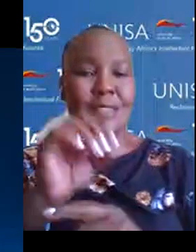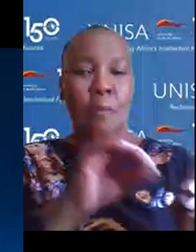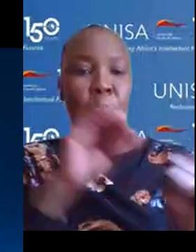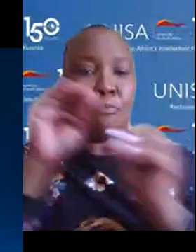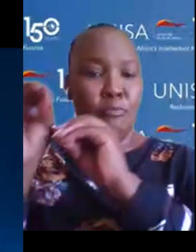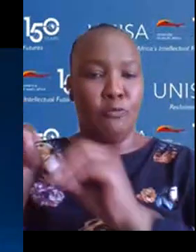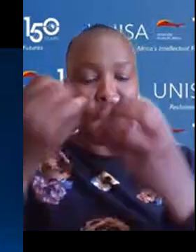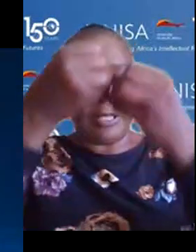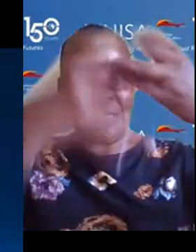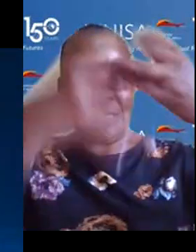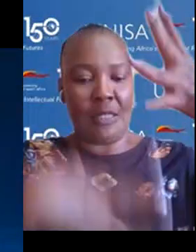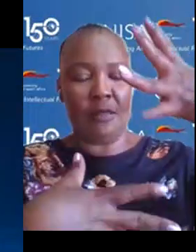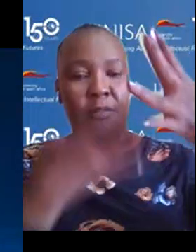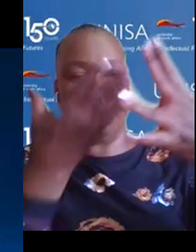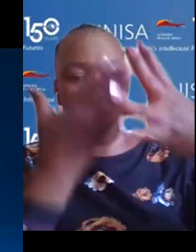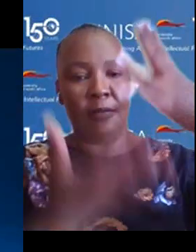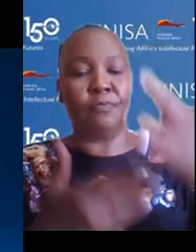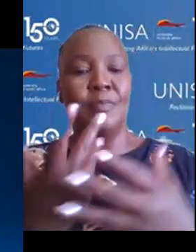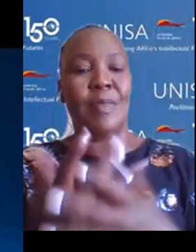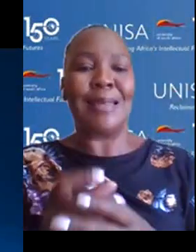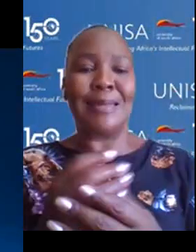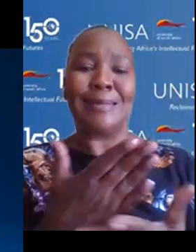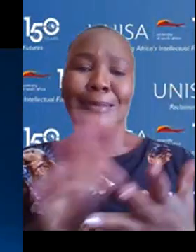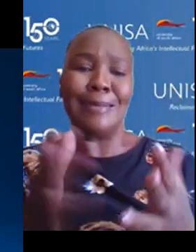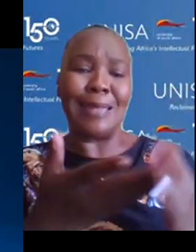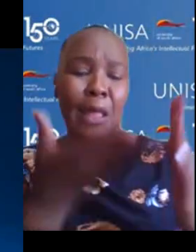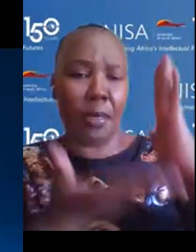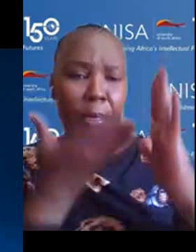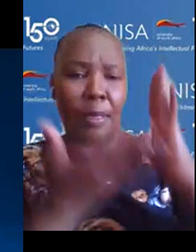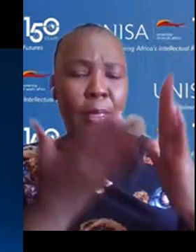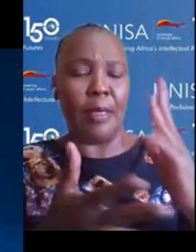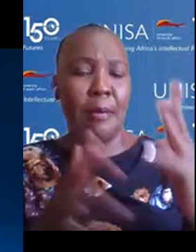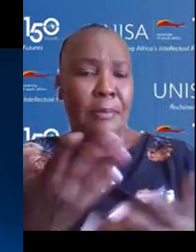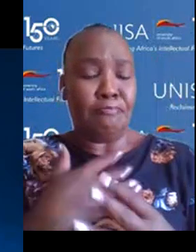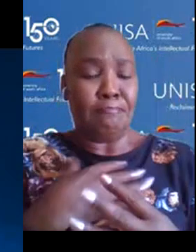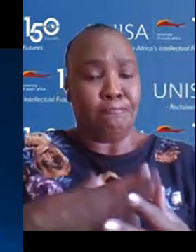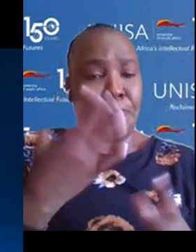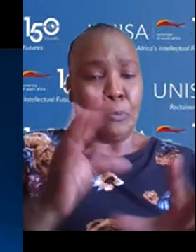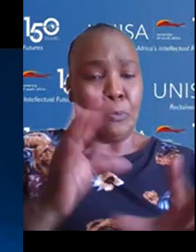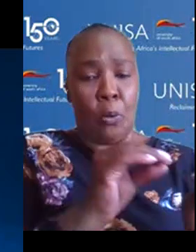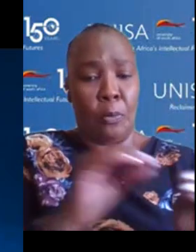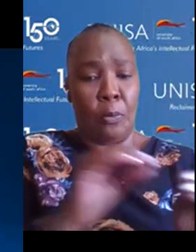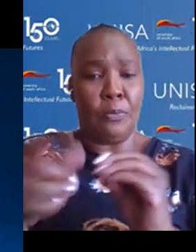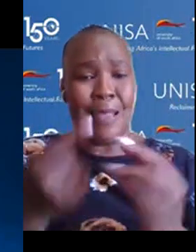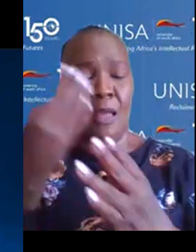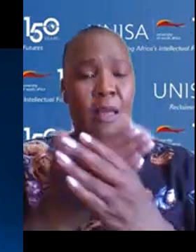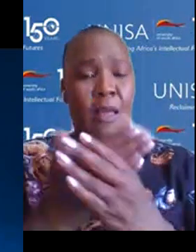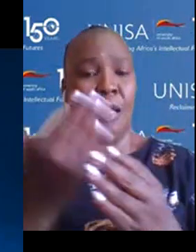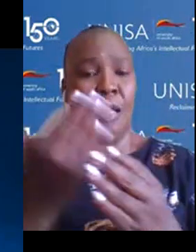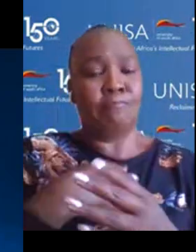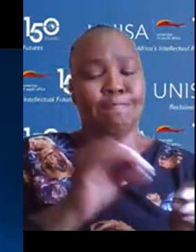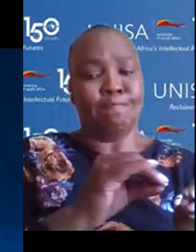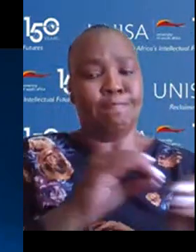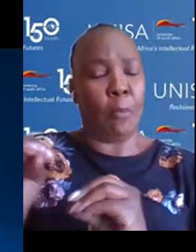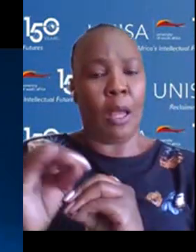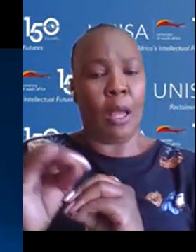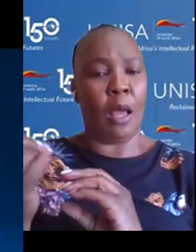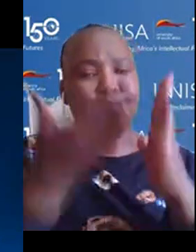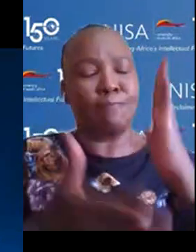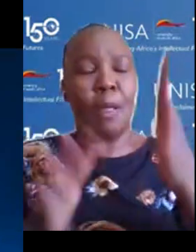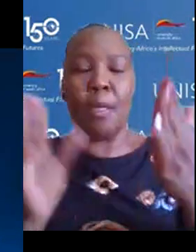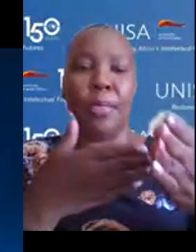list. There are several selections of where we may want to move that file. The folder I want to move it to is not listed, so I